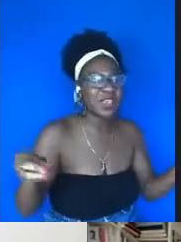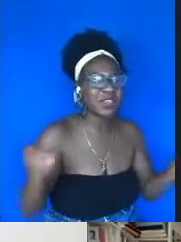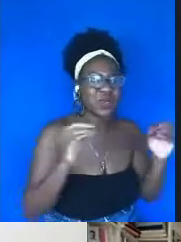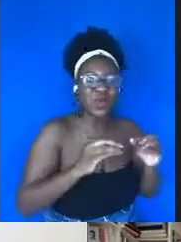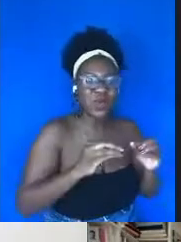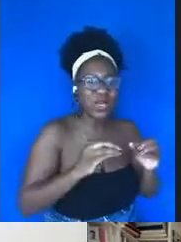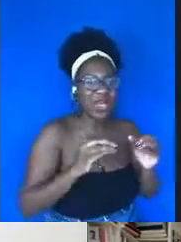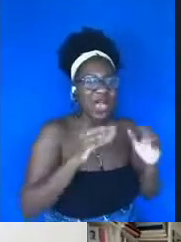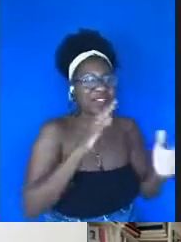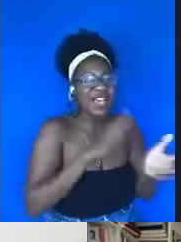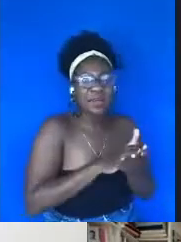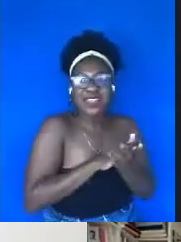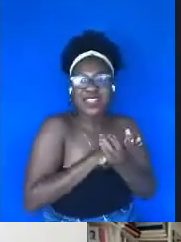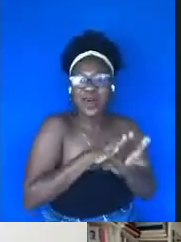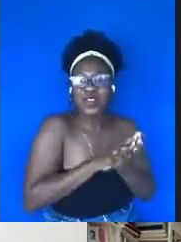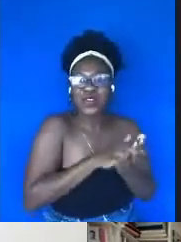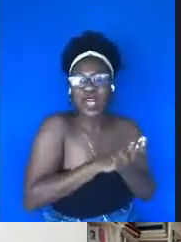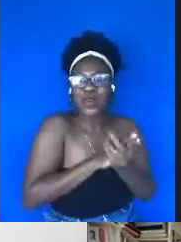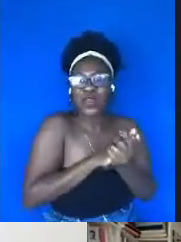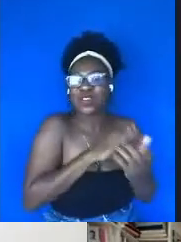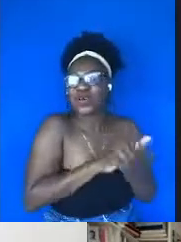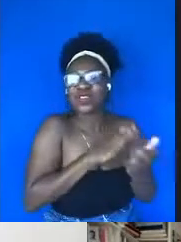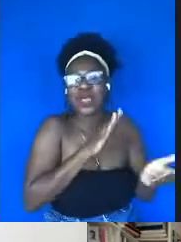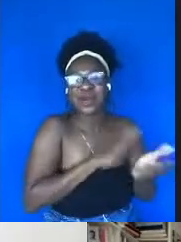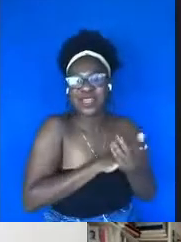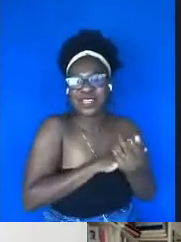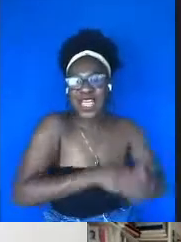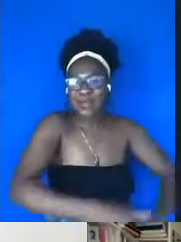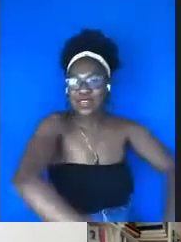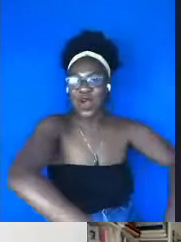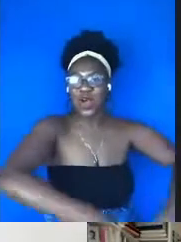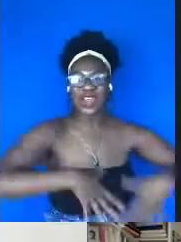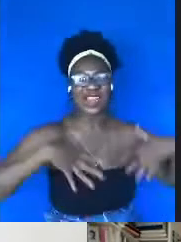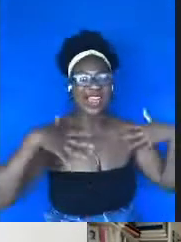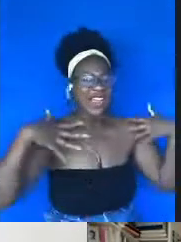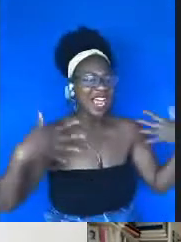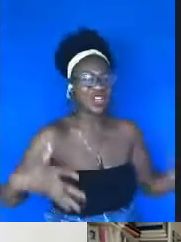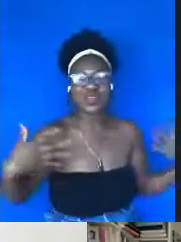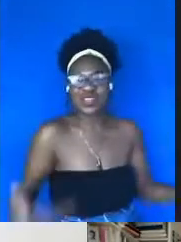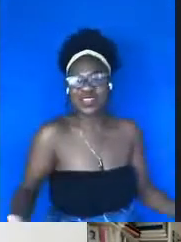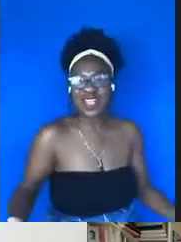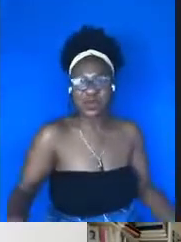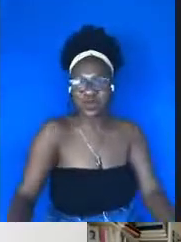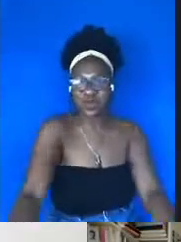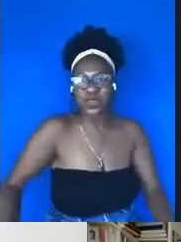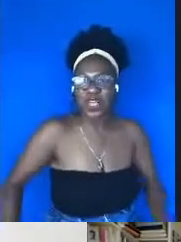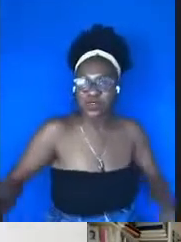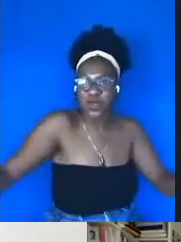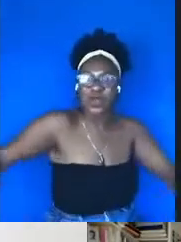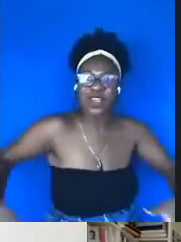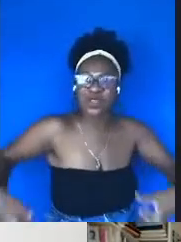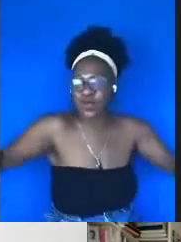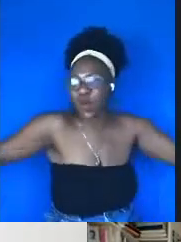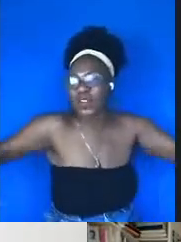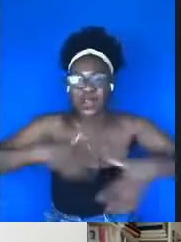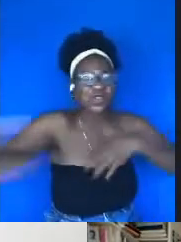these beings who have tapped into their personal algorithm so damn much, tapped into all that natural goodness that comes from the root, that comes from